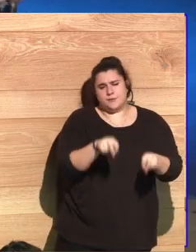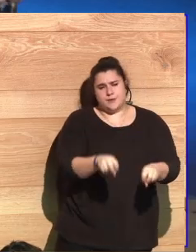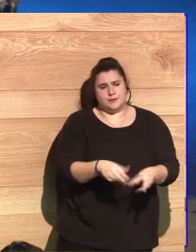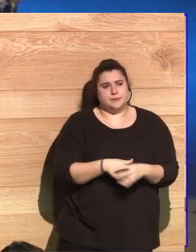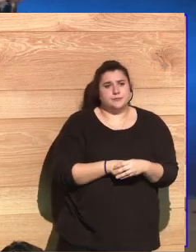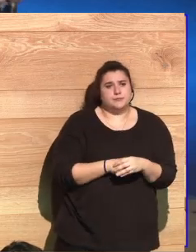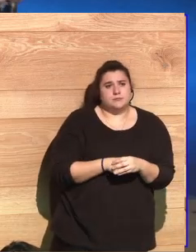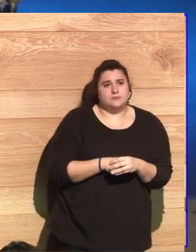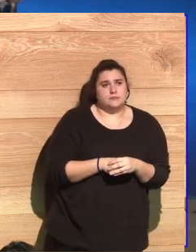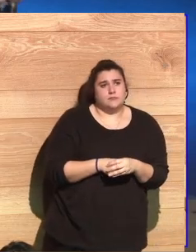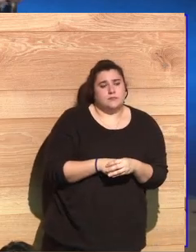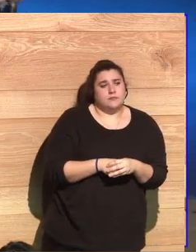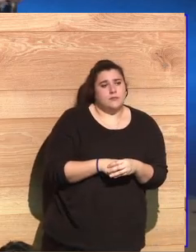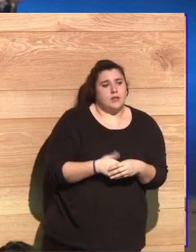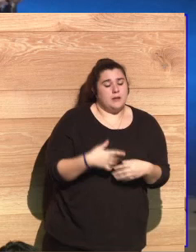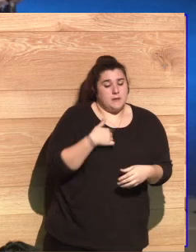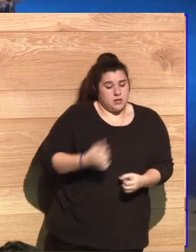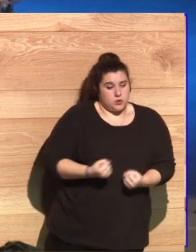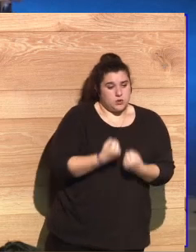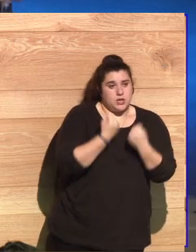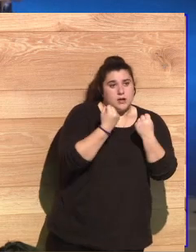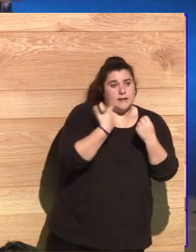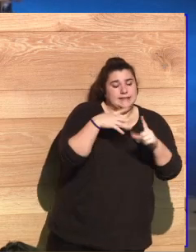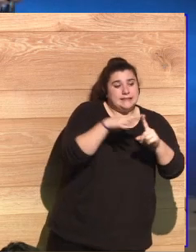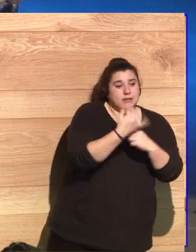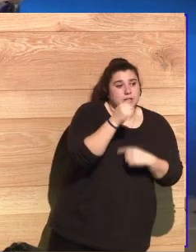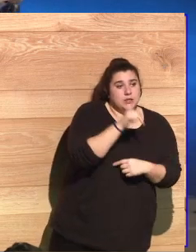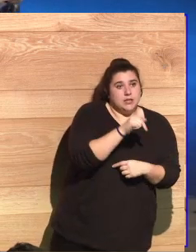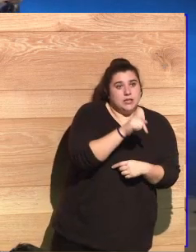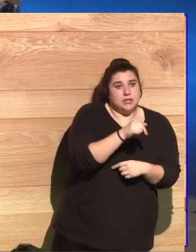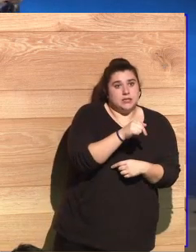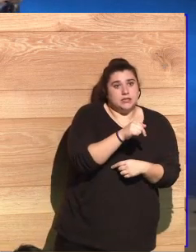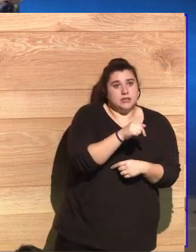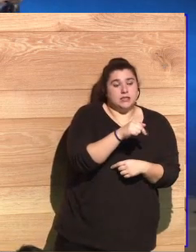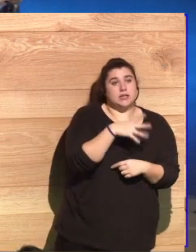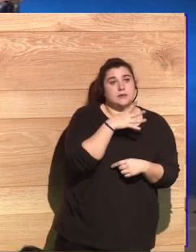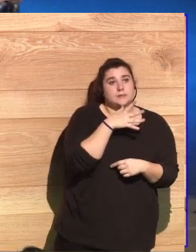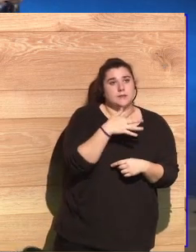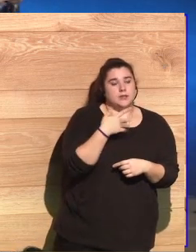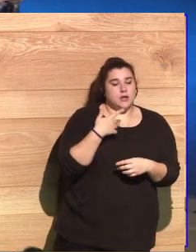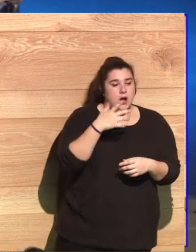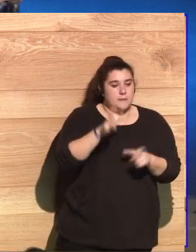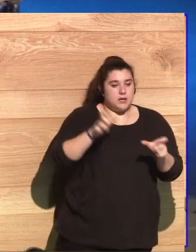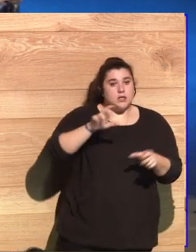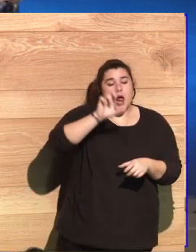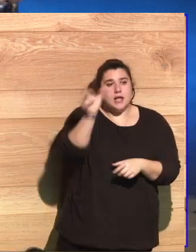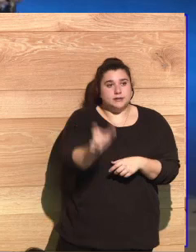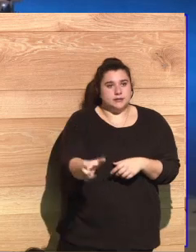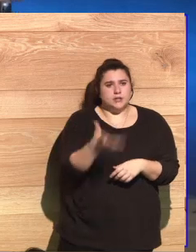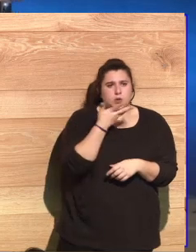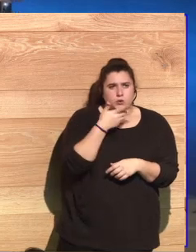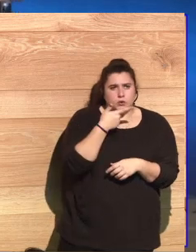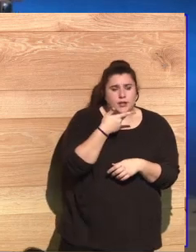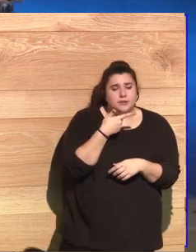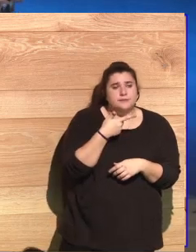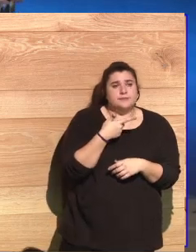But what saved me in there would just happen to be that because I knew the Italians, there was